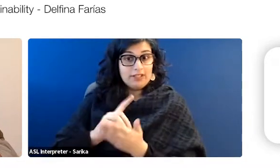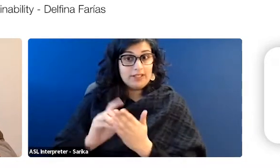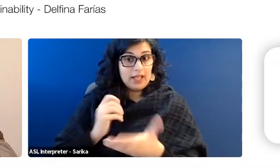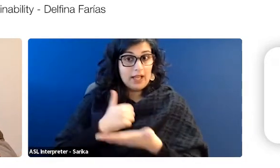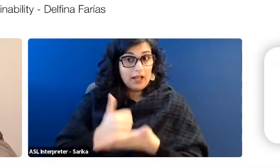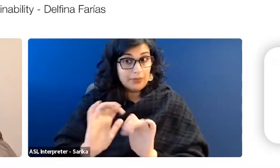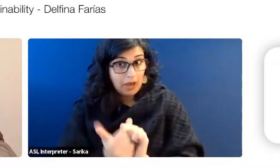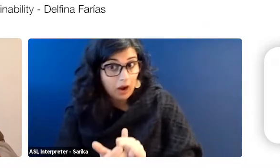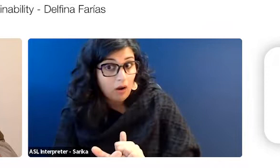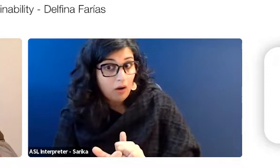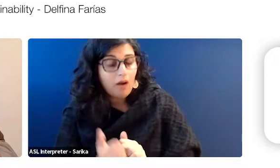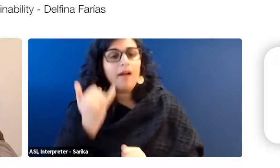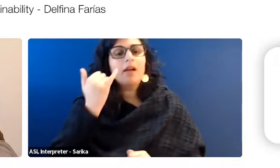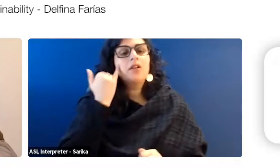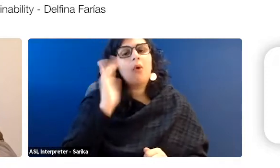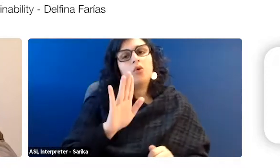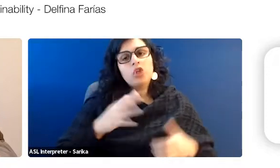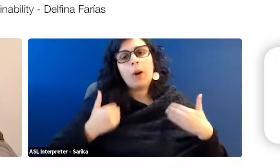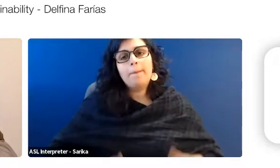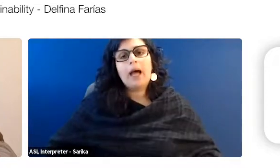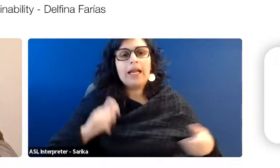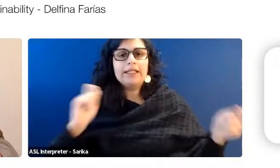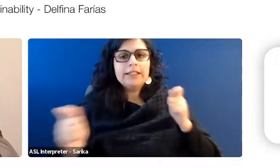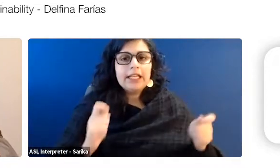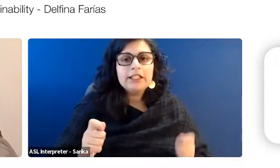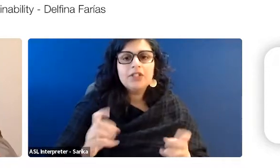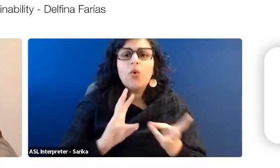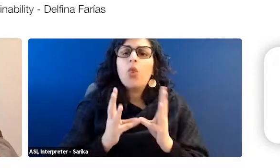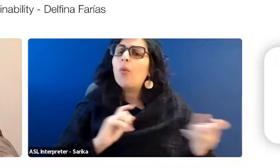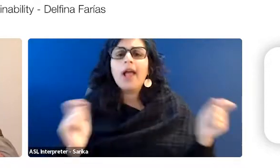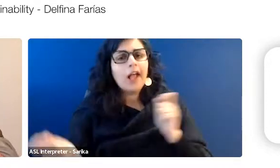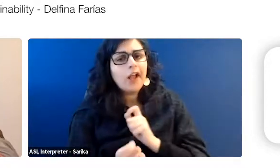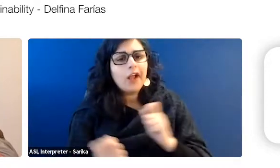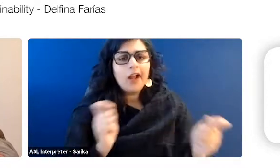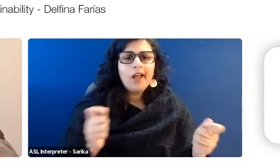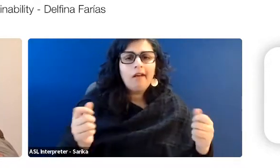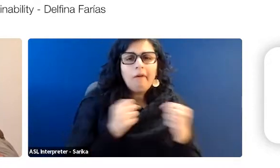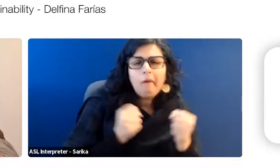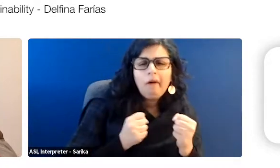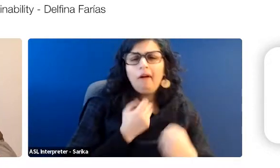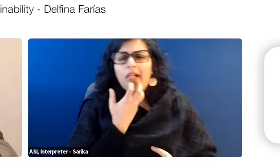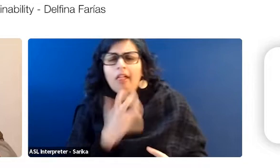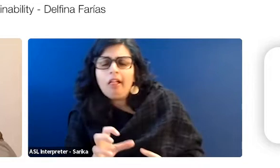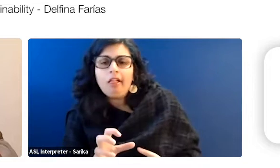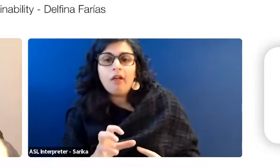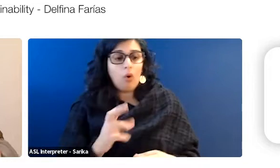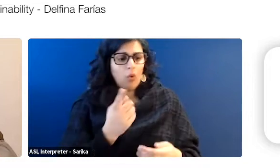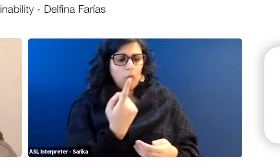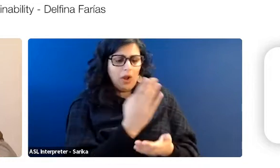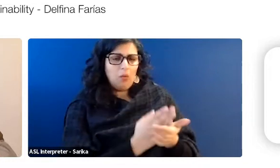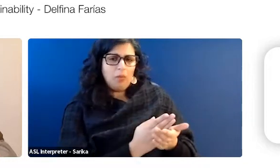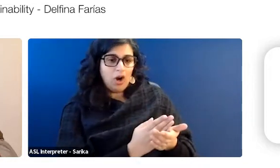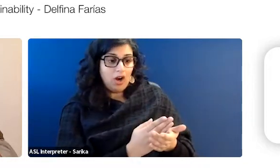basically if your body changes or the weather changes or one part of your garment is stained, then you can change